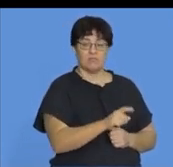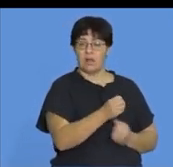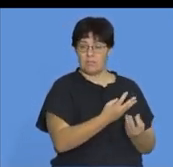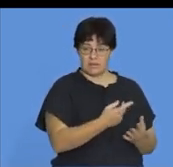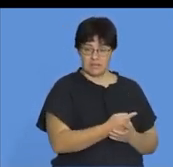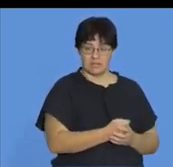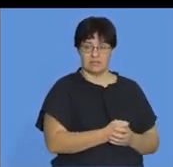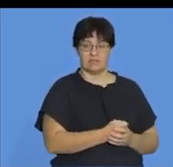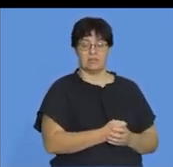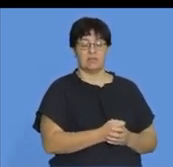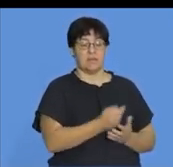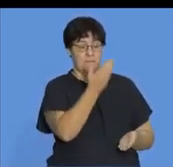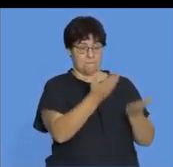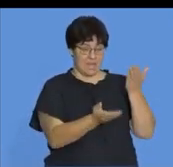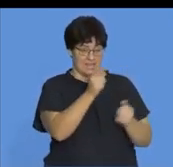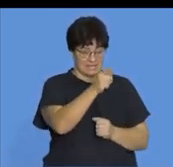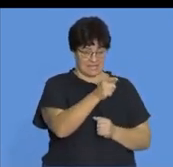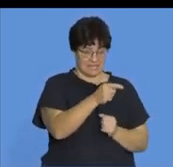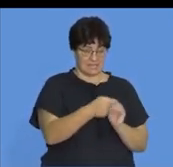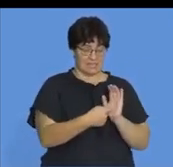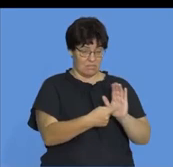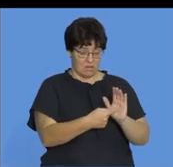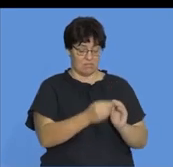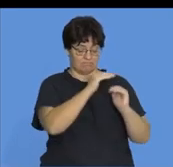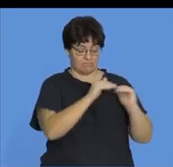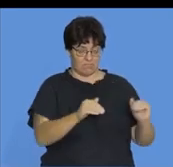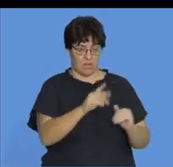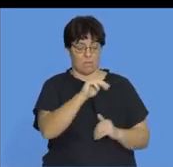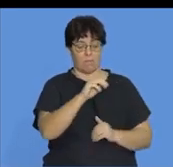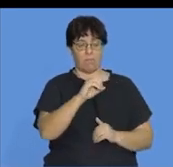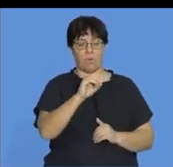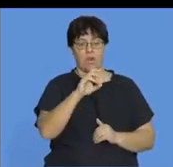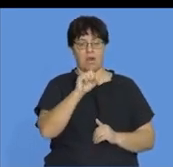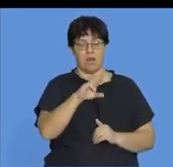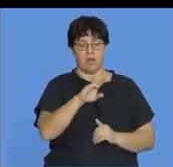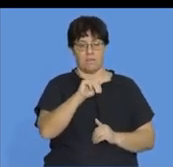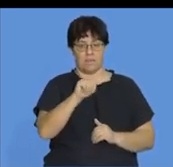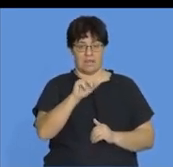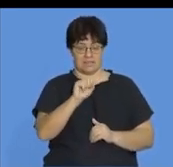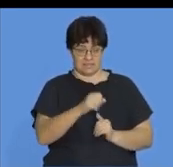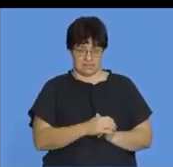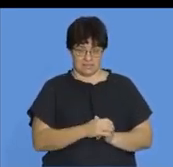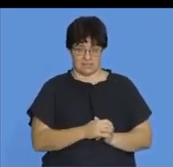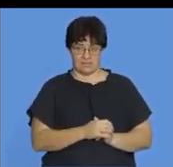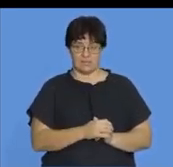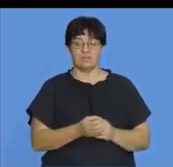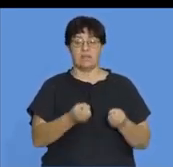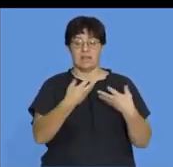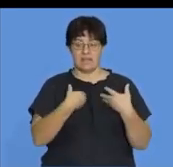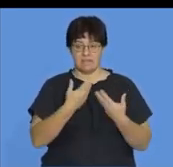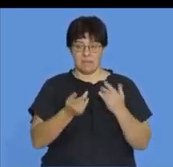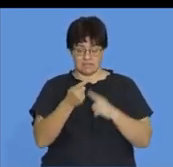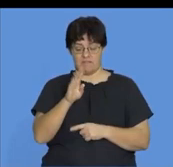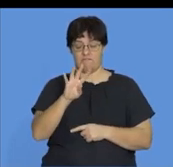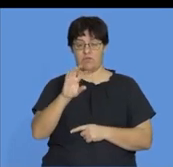to mass of sample over molar mass, right? What's the mass of iron sample that is given? It's